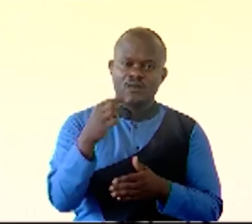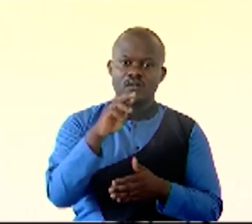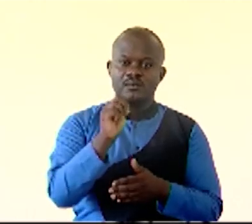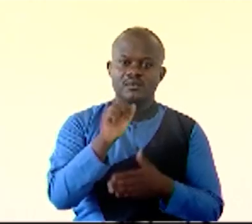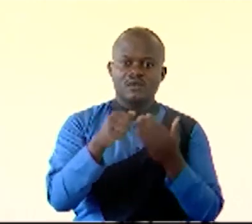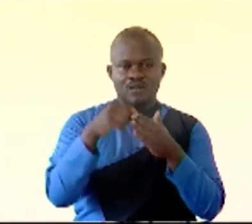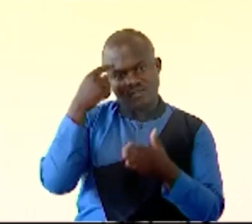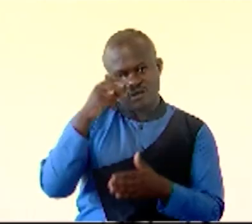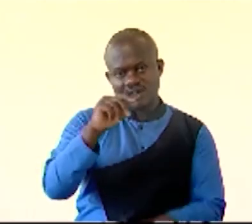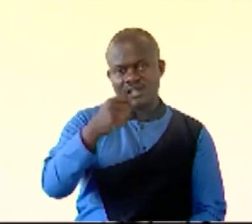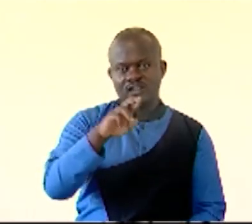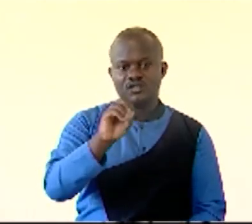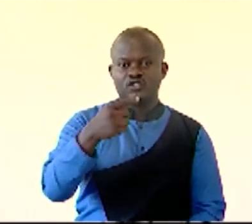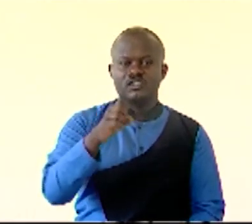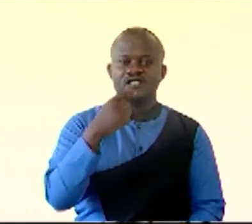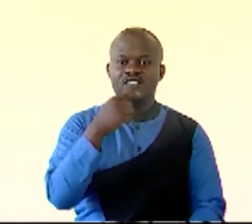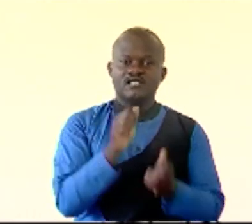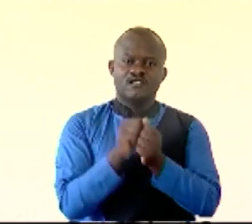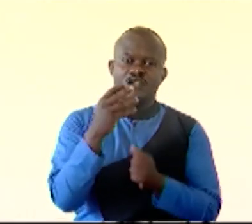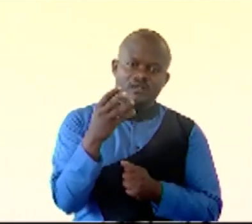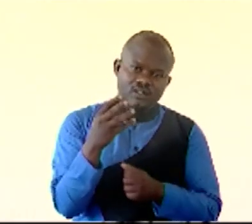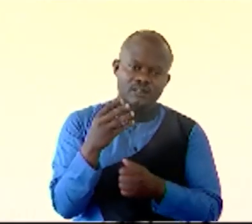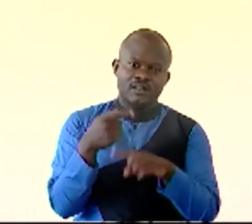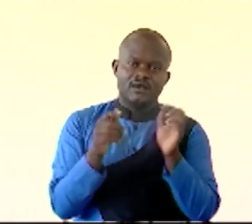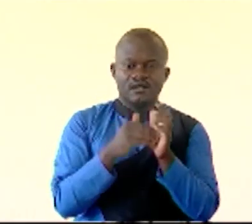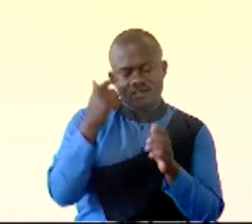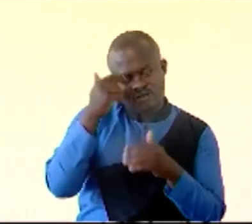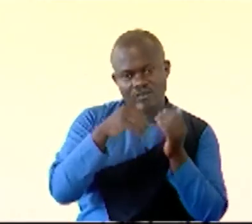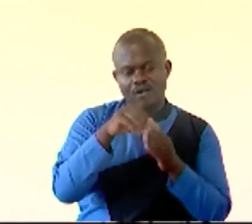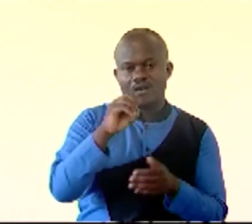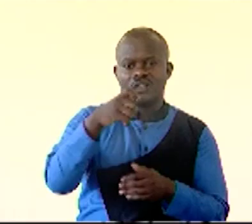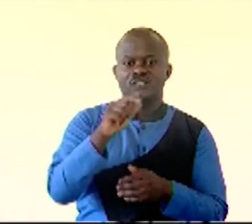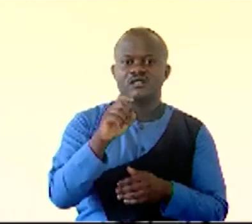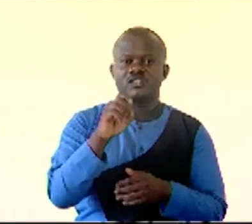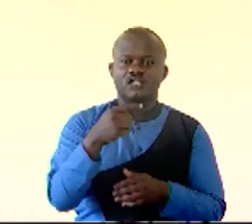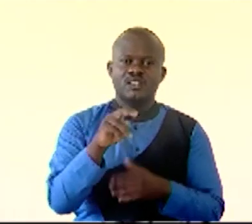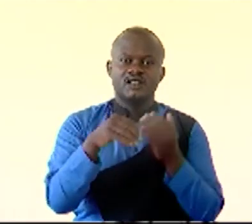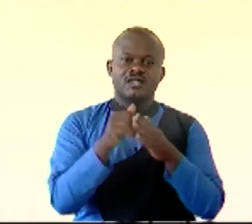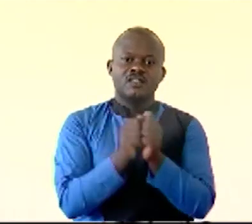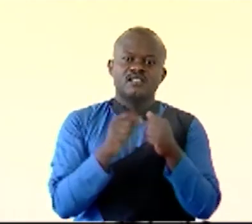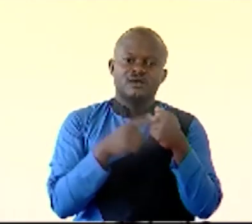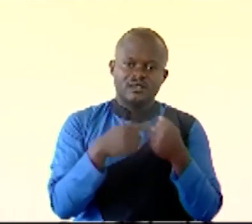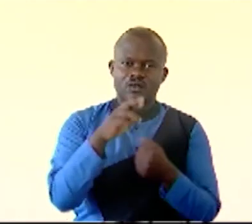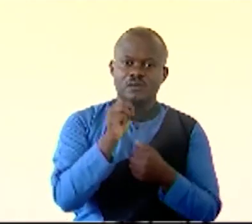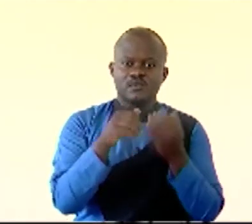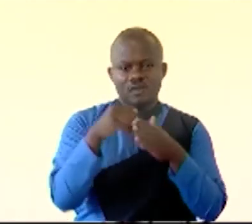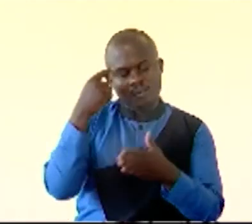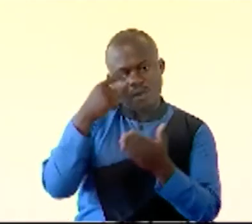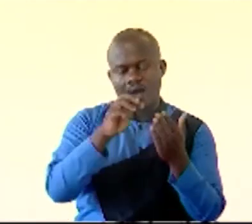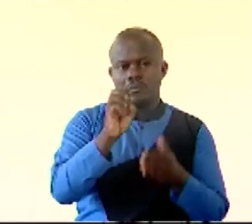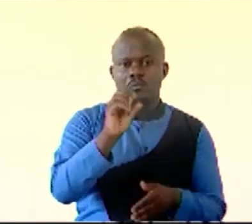For nitrogen, it's 14 grams per mole. And for oxygen, it's 16 grams per mole.